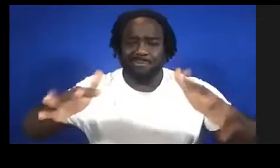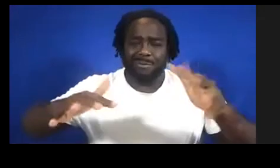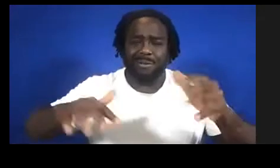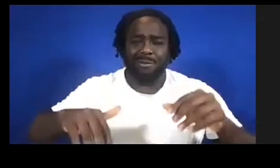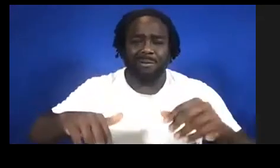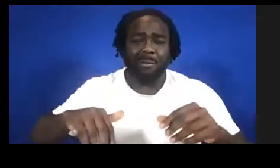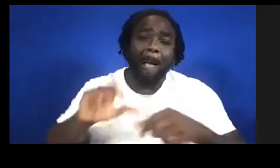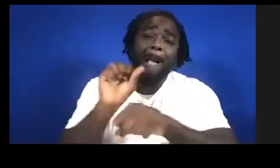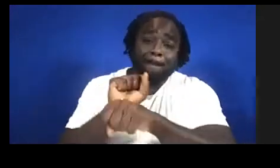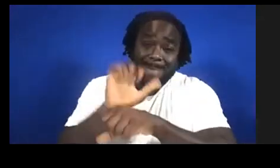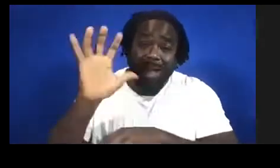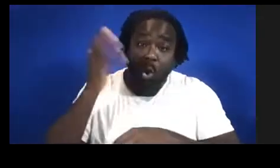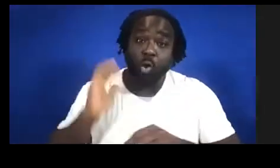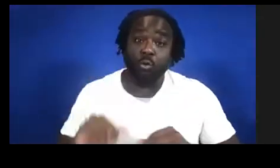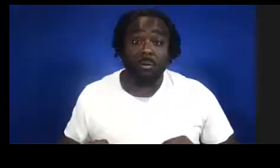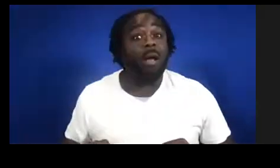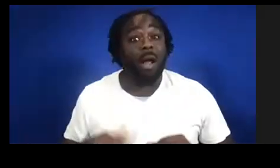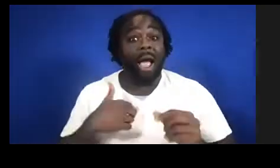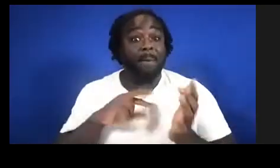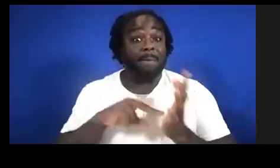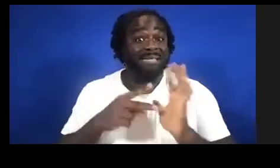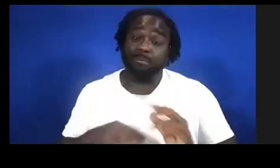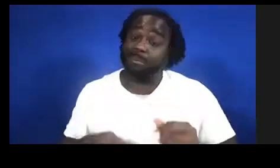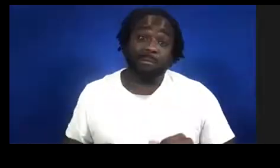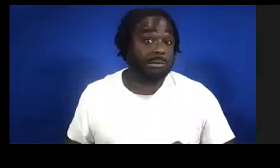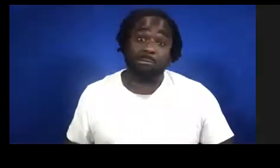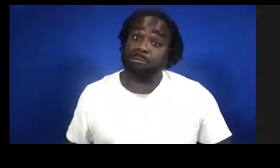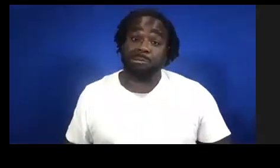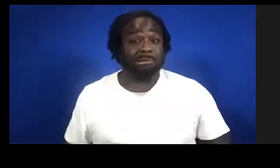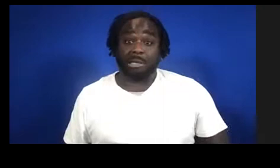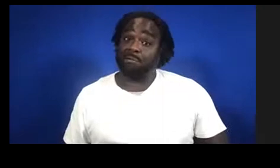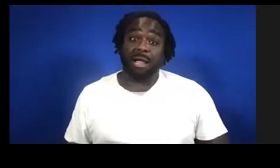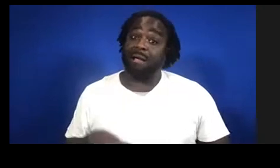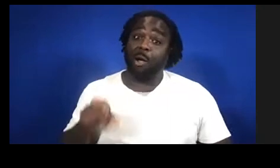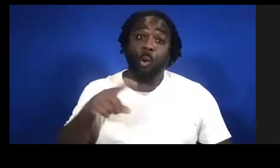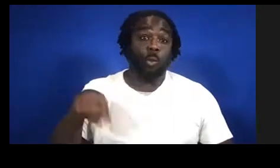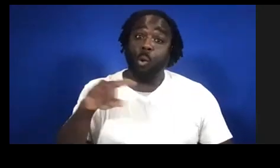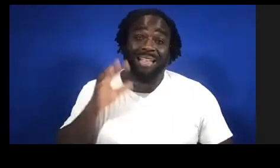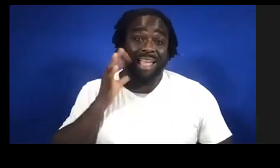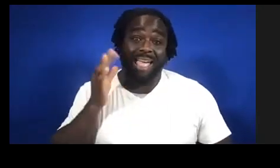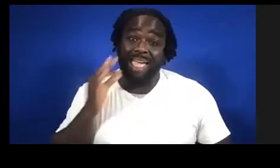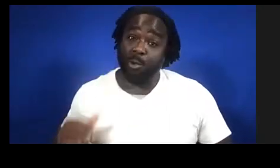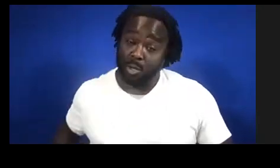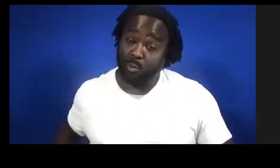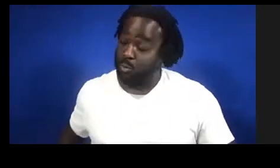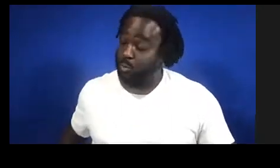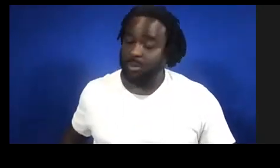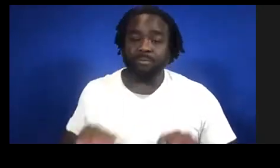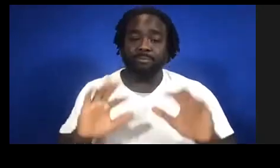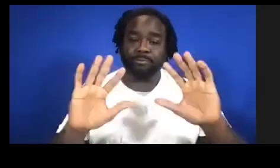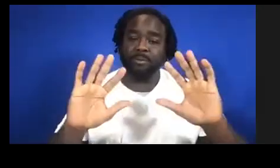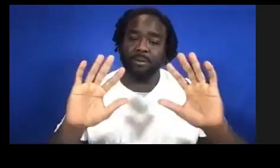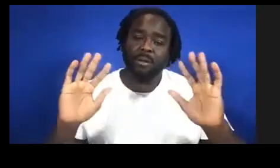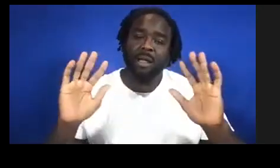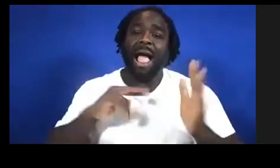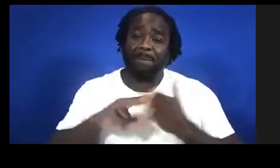These lions are a little bit different, but they call mountain lions. These big cats,